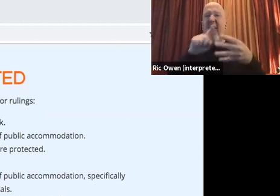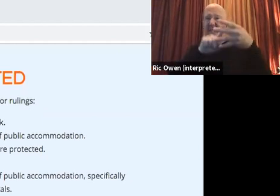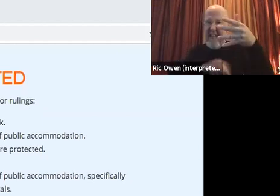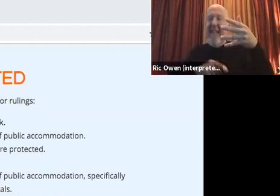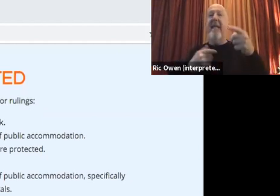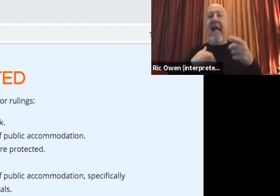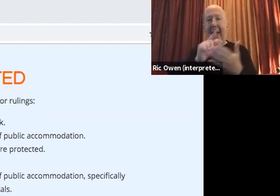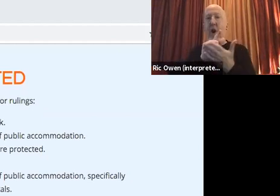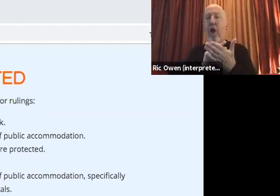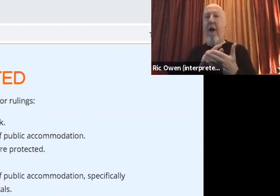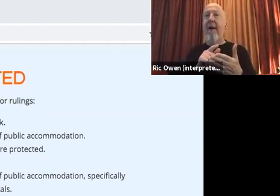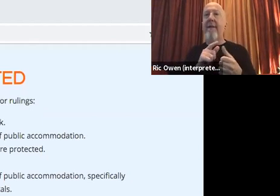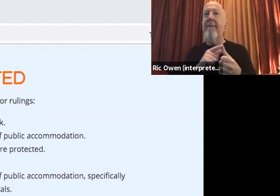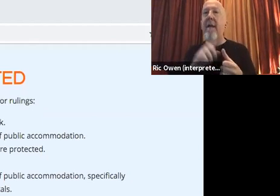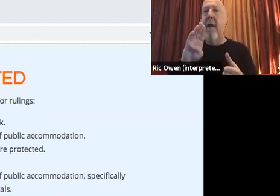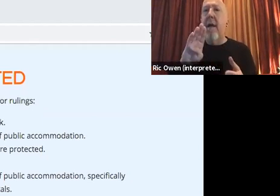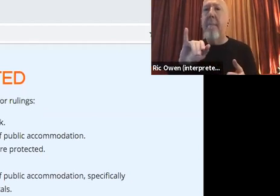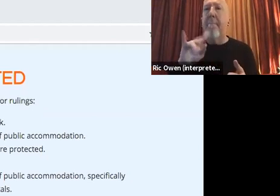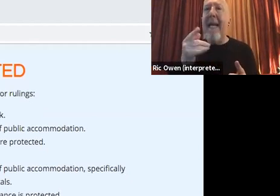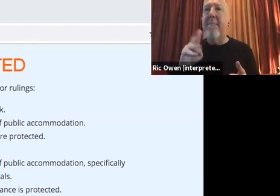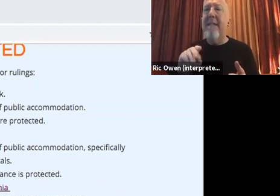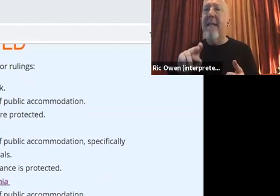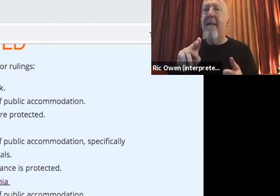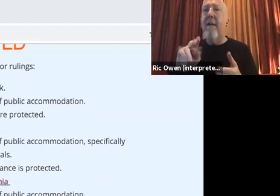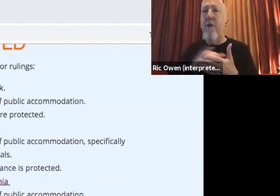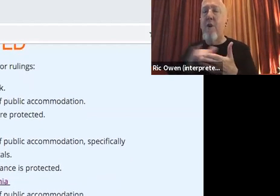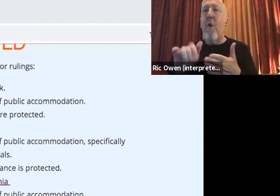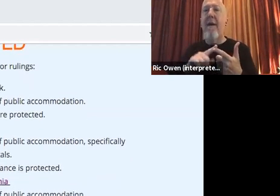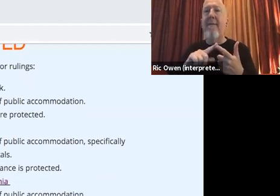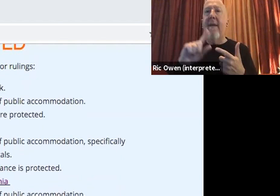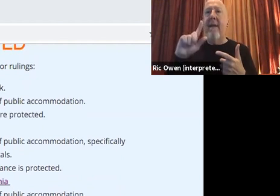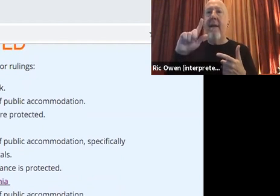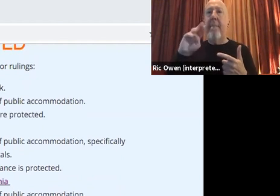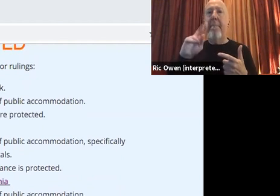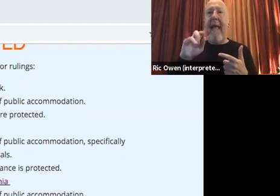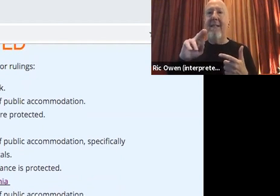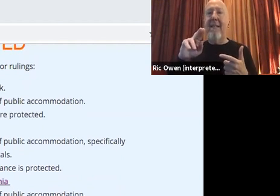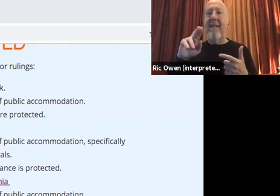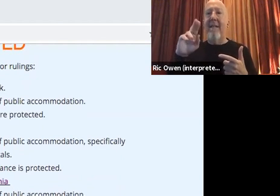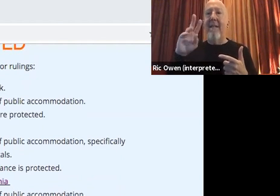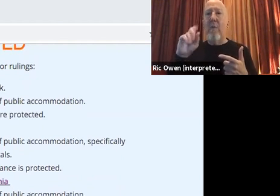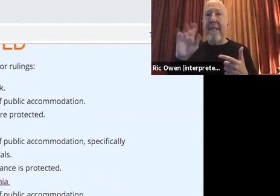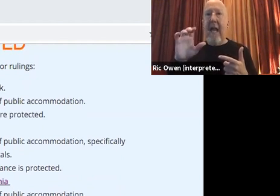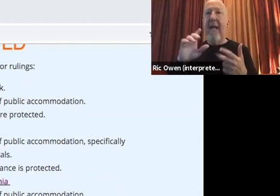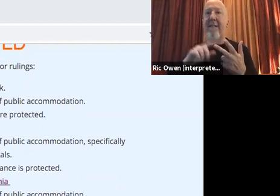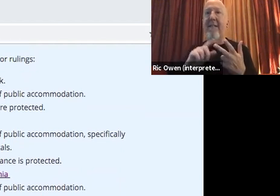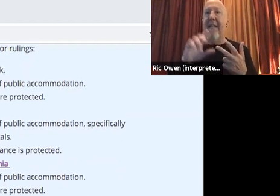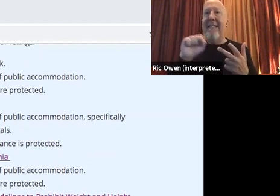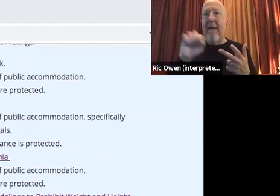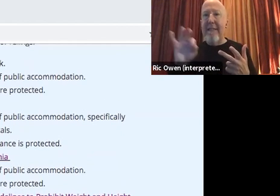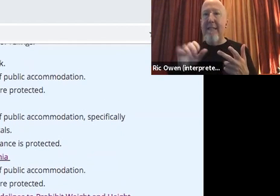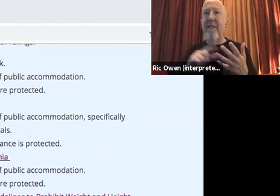places are Binghamton, New York, Madison, Wisconsin, San Francisco, California, Santa Cruz,